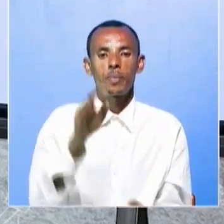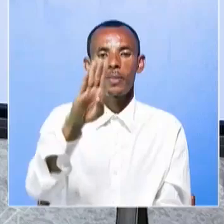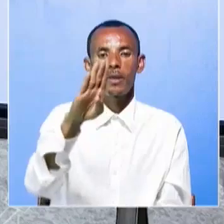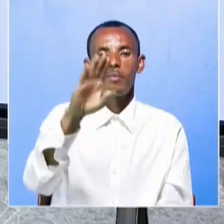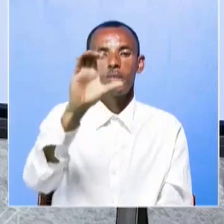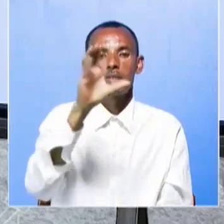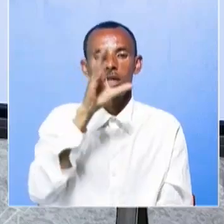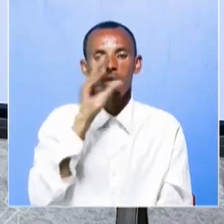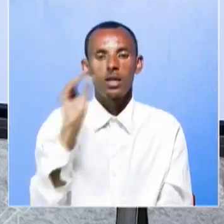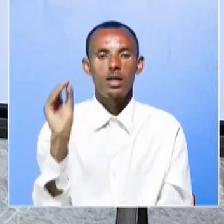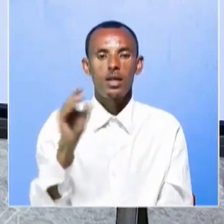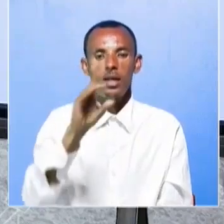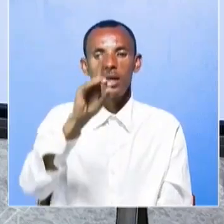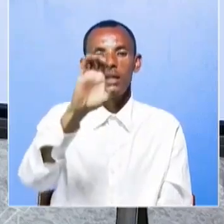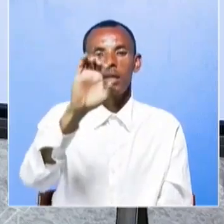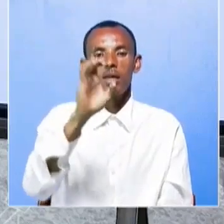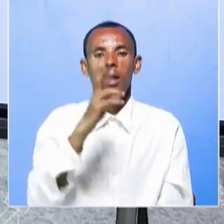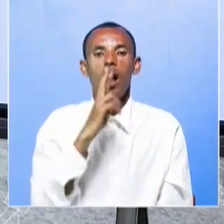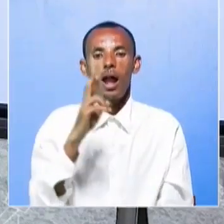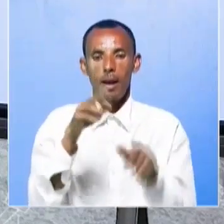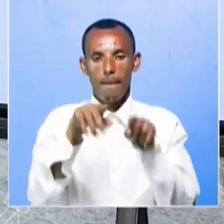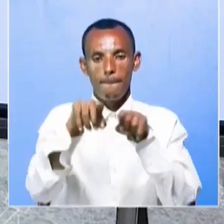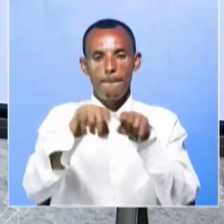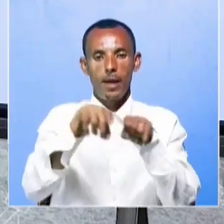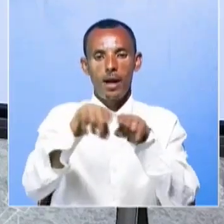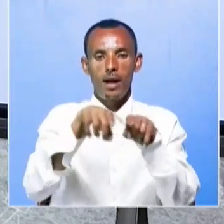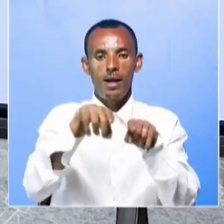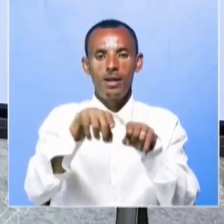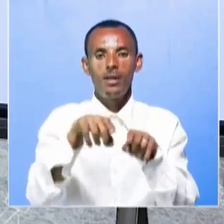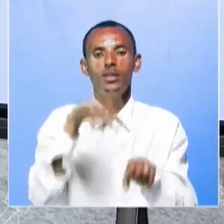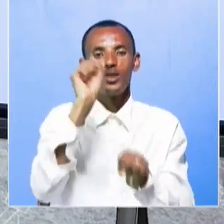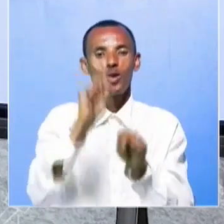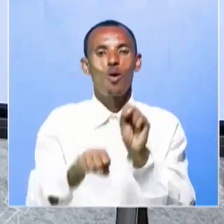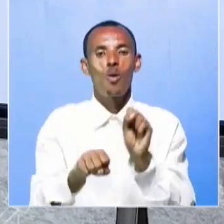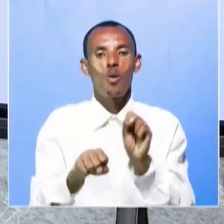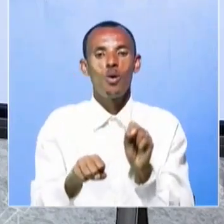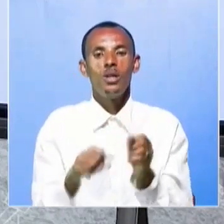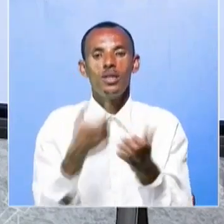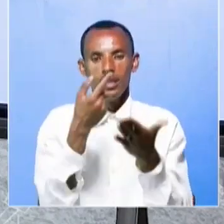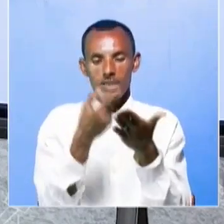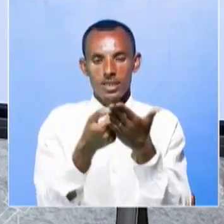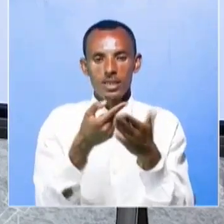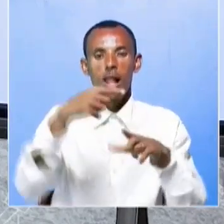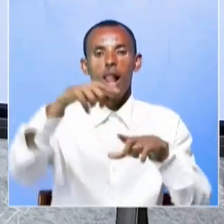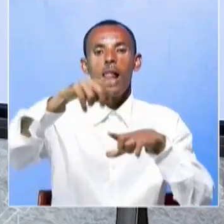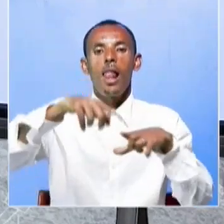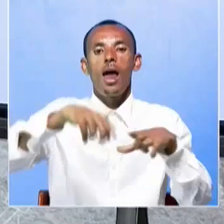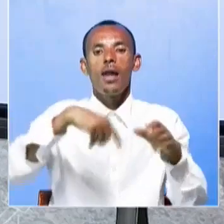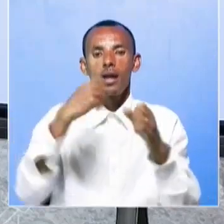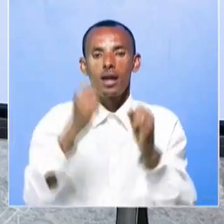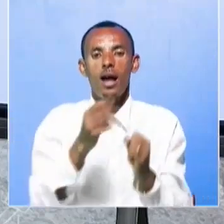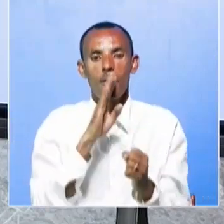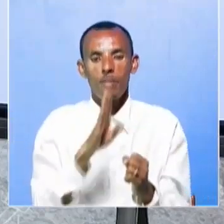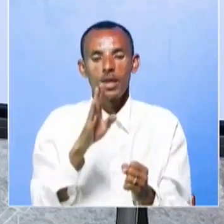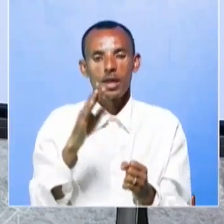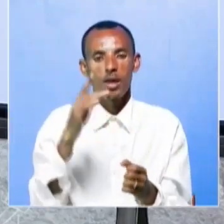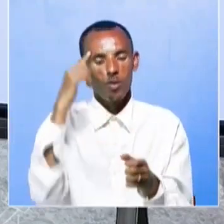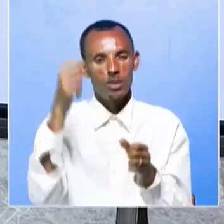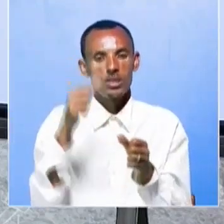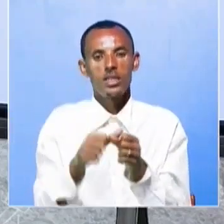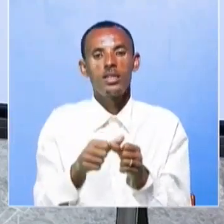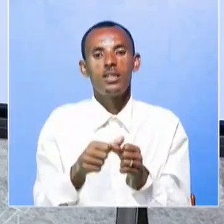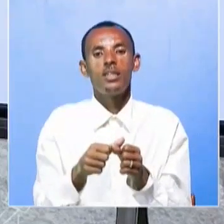BC and DE are parallel. So this line can be considered as